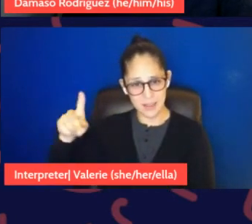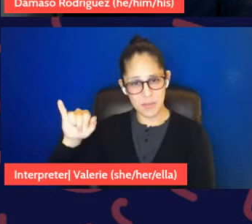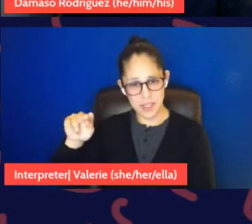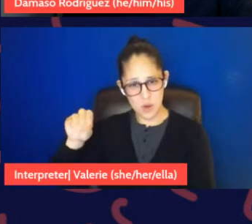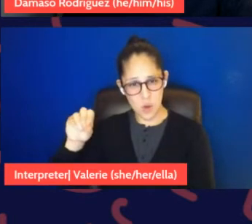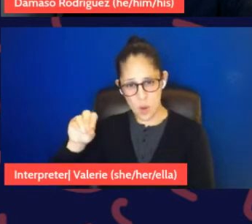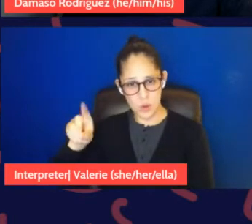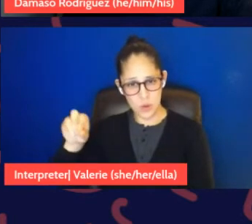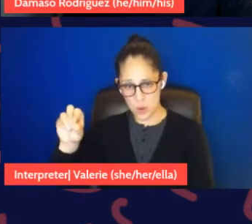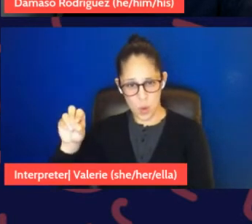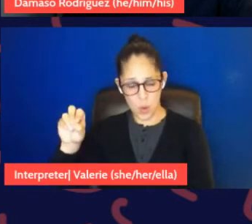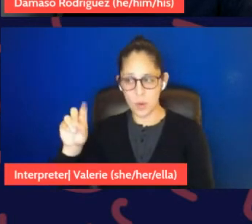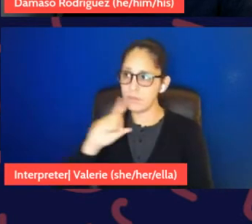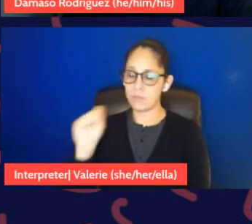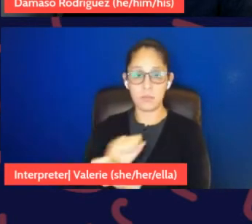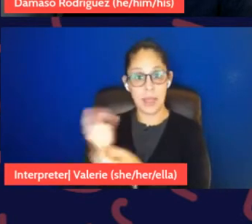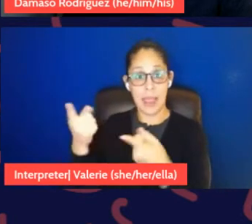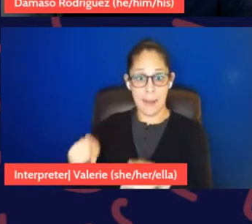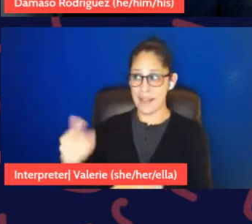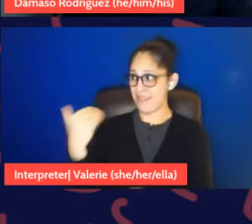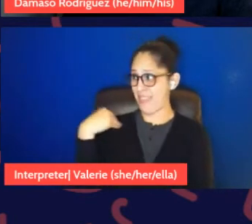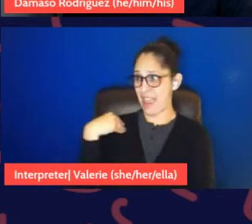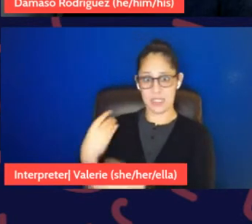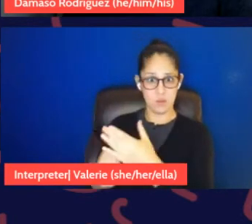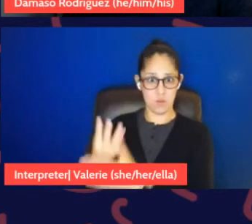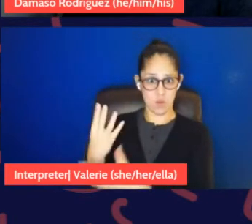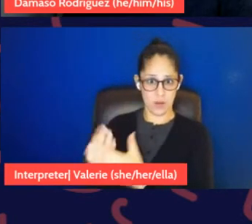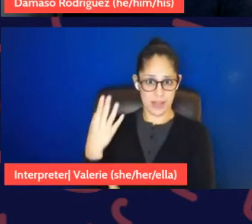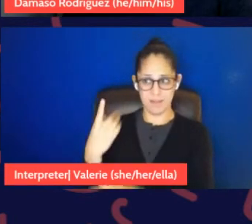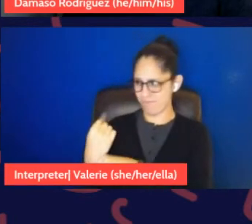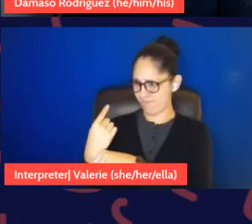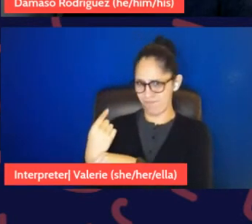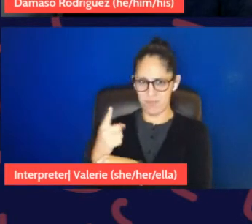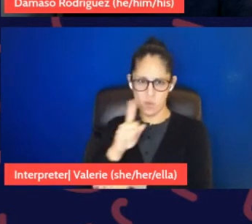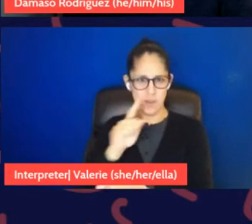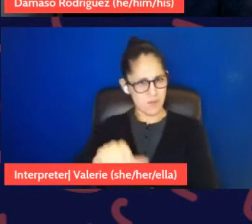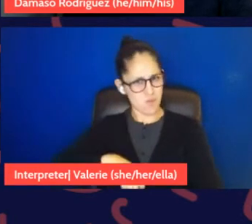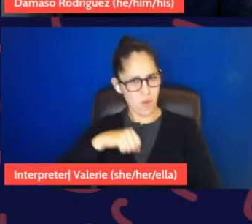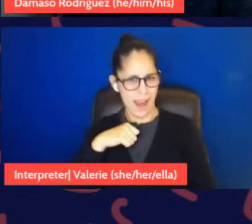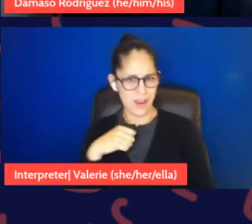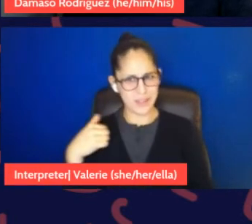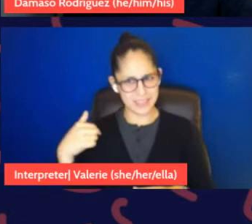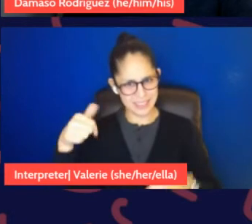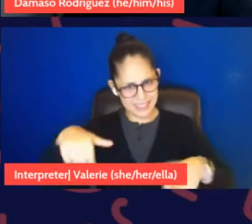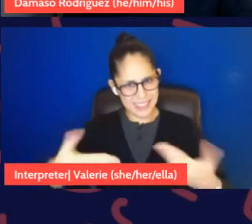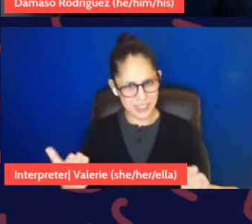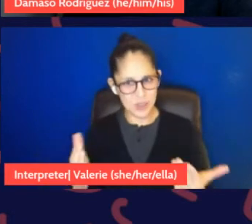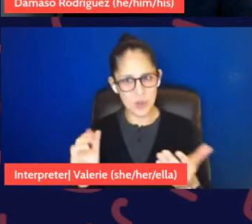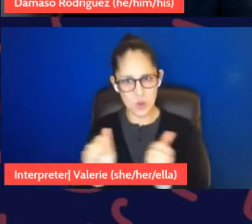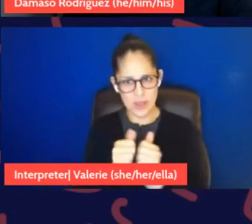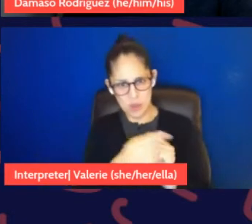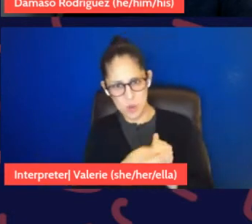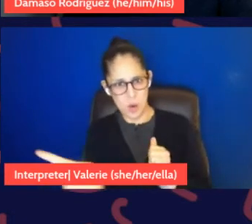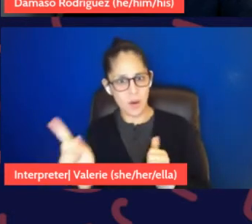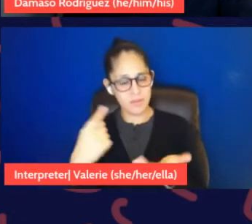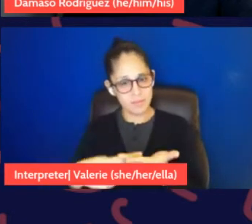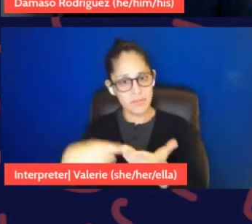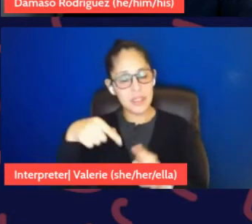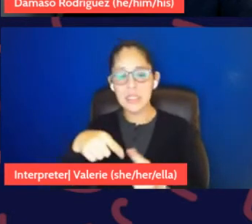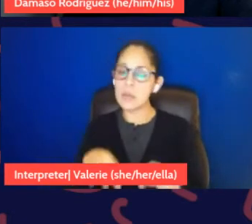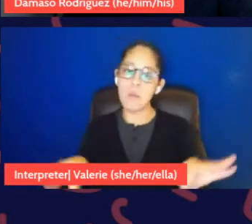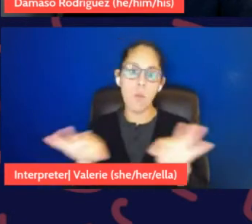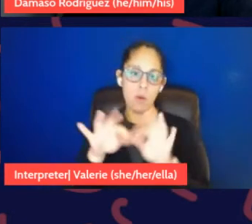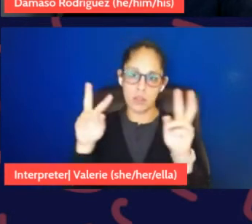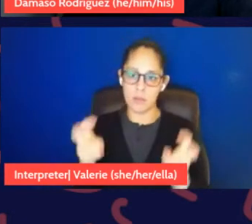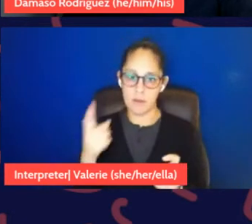spring. So I'm proud to be here with everyone on this panel to talk about this important subject to me and our community.